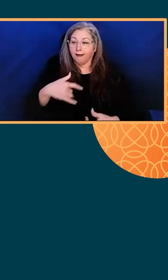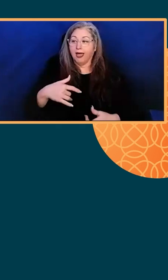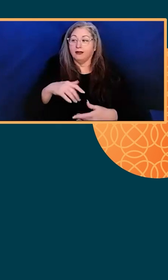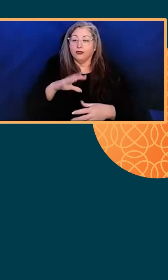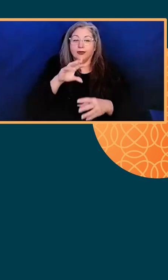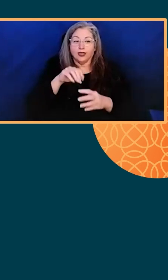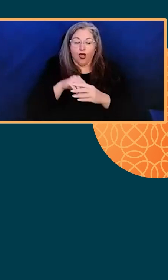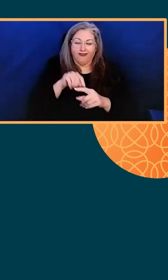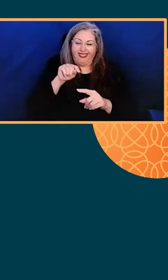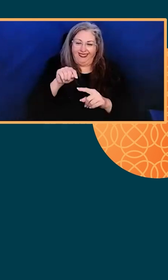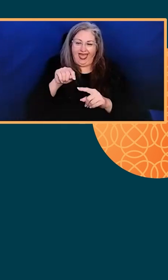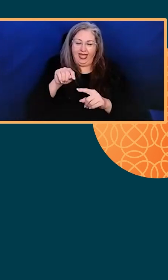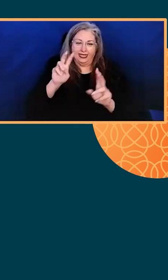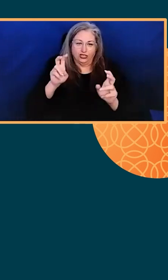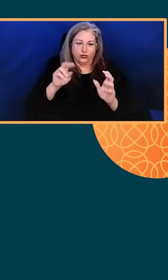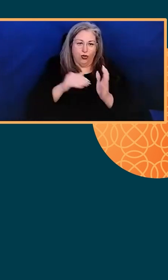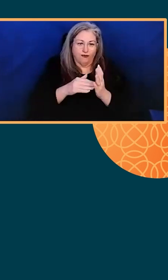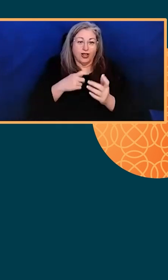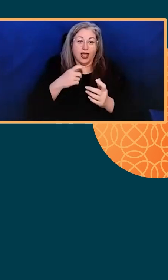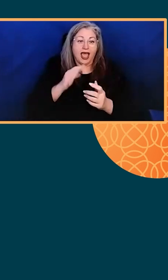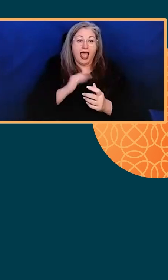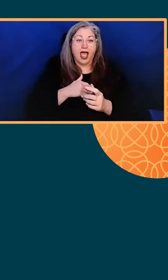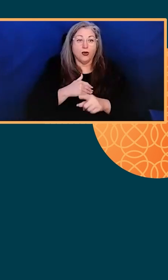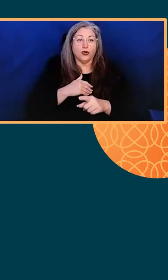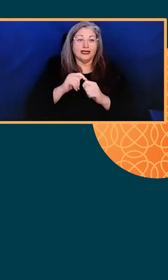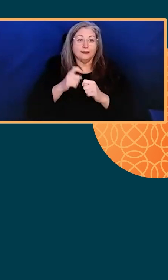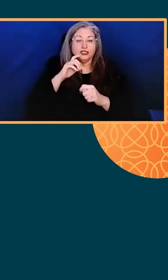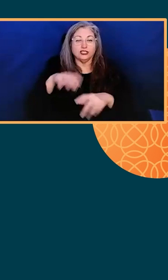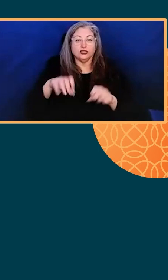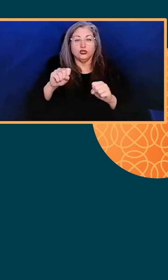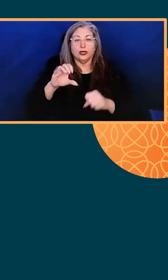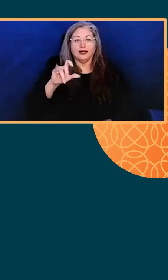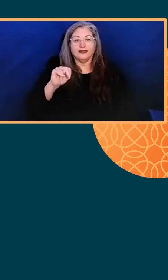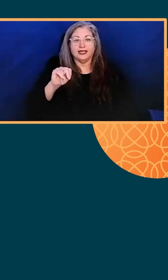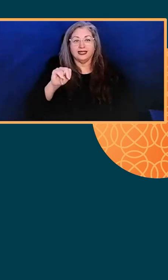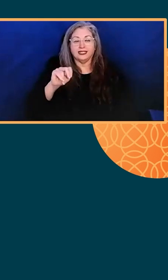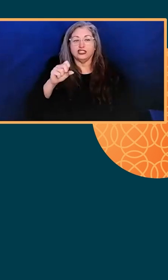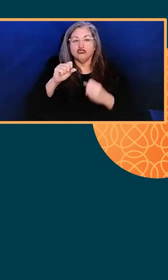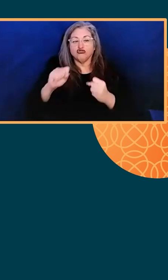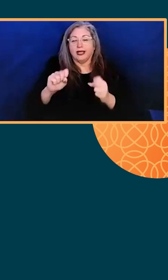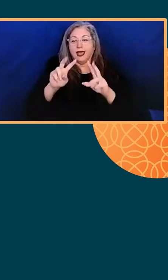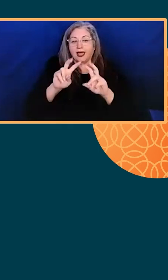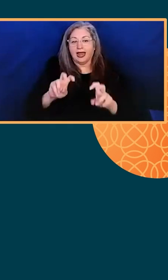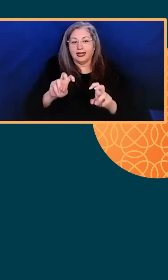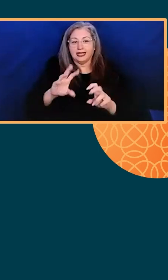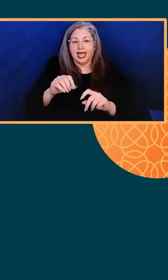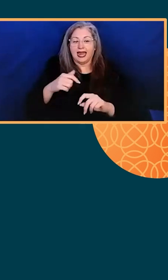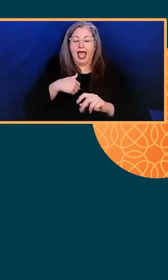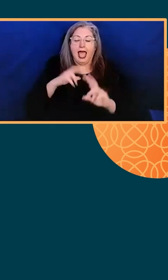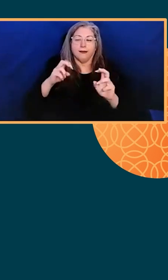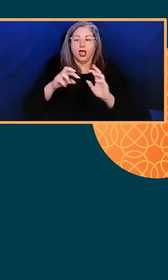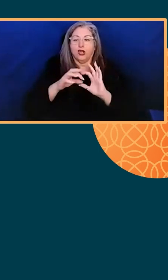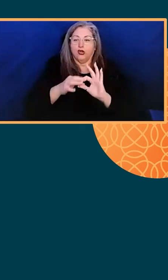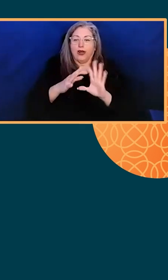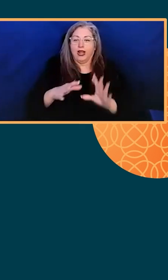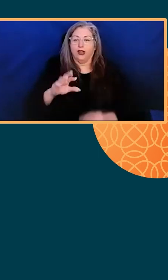a lot. Our team just took the Clifton Strengths analysis, and I'm a relator, but I'm